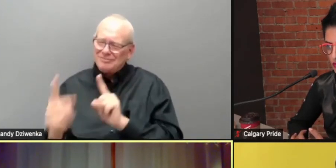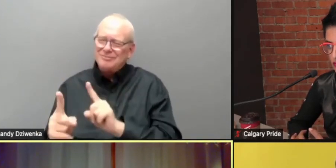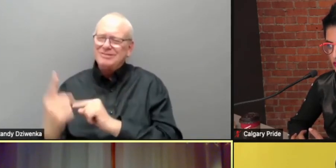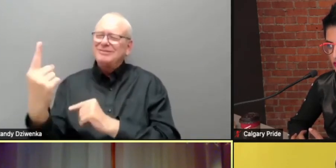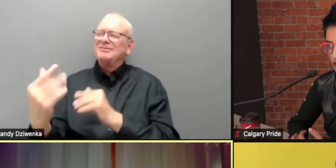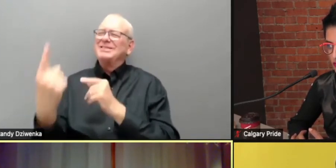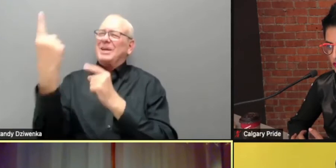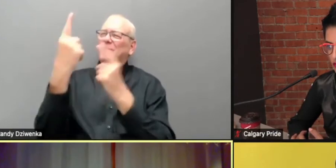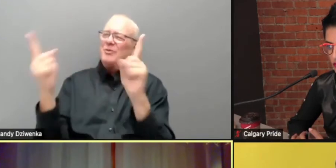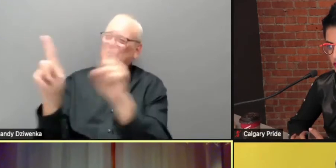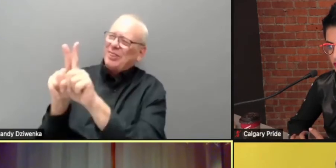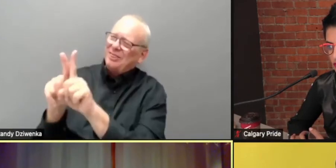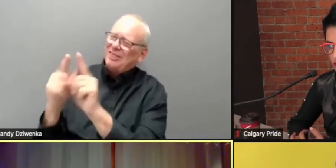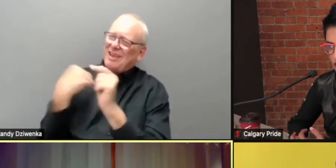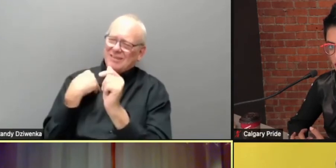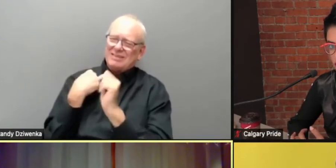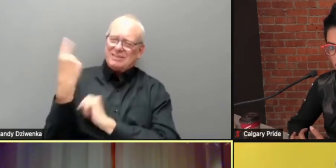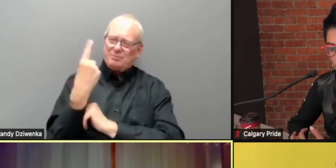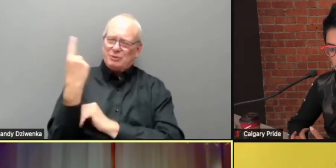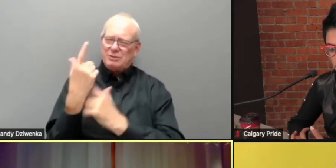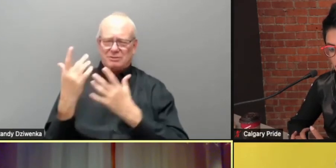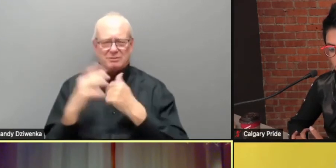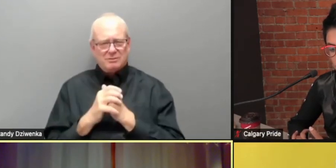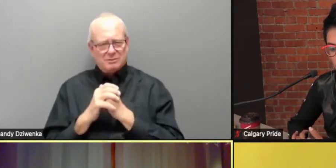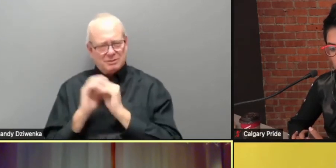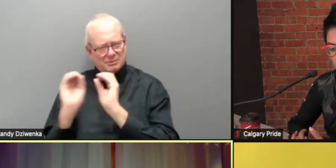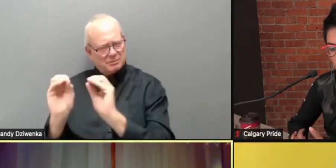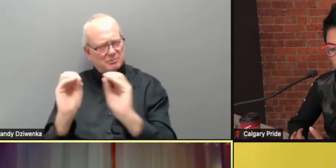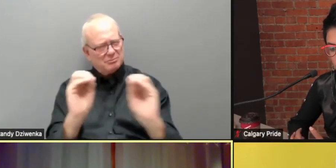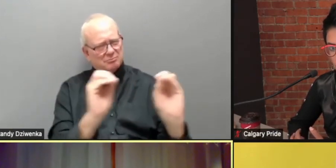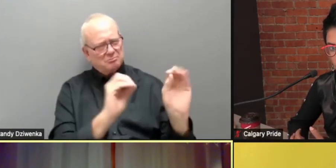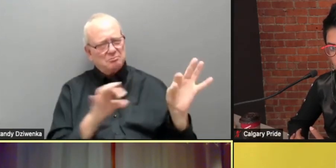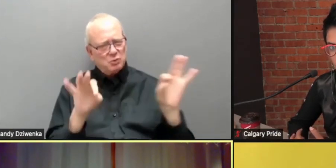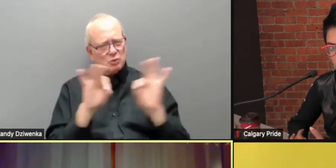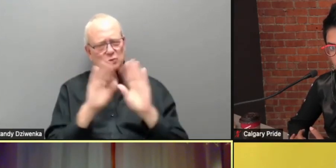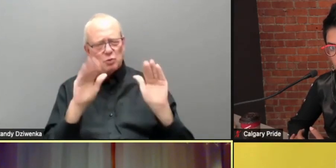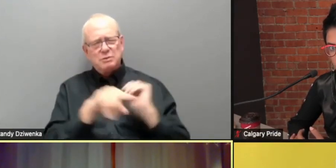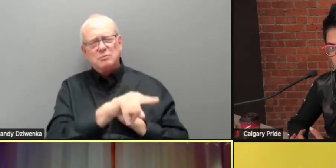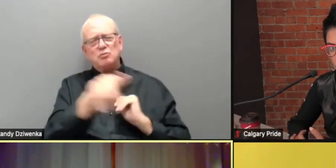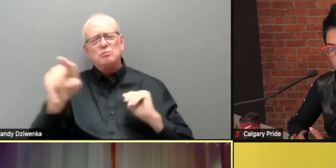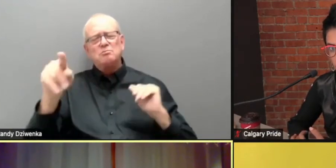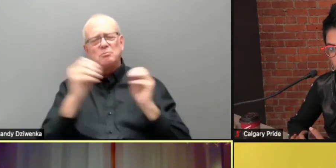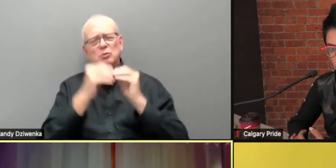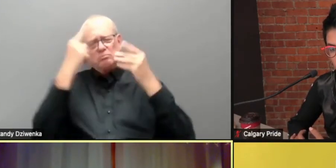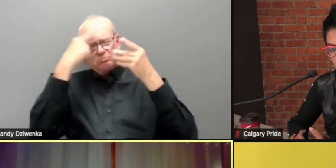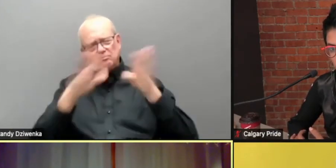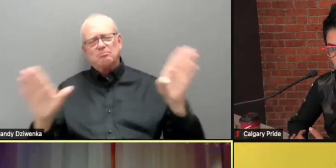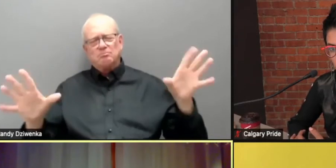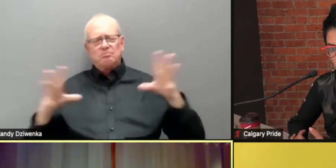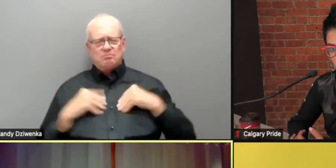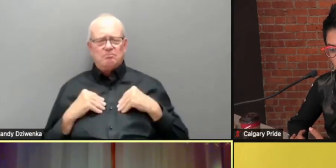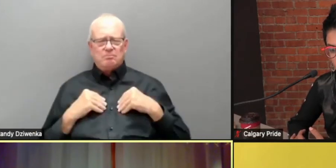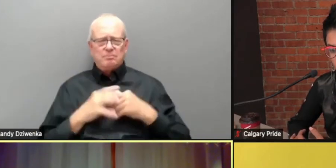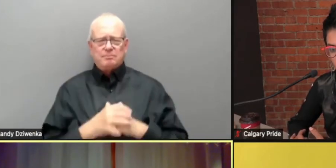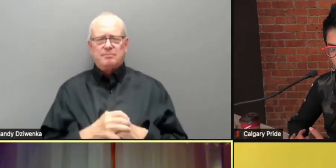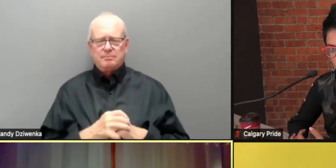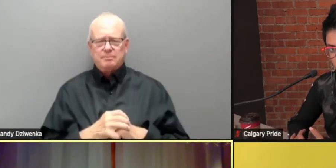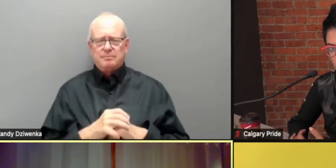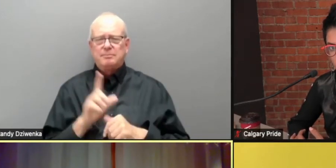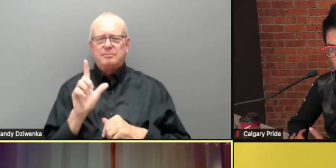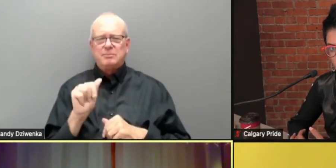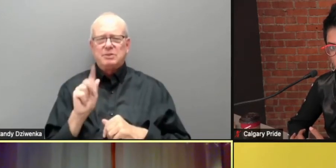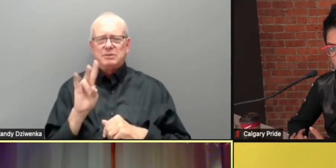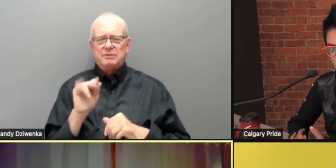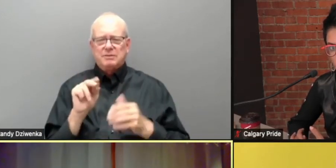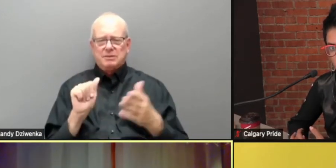hopefully acceptance. And we all always have to start with baby steps. It has to be step 1, steps 2.